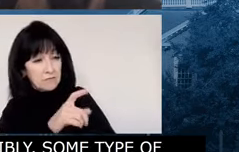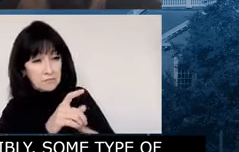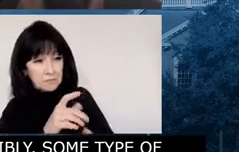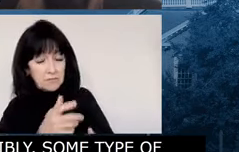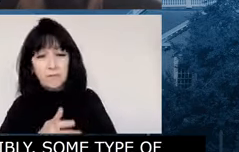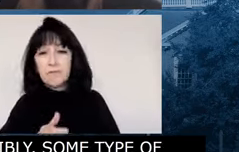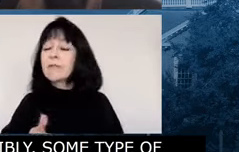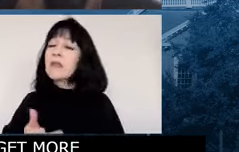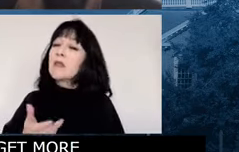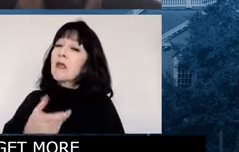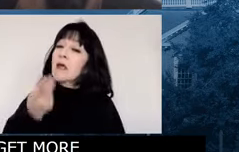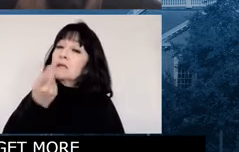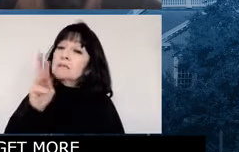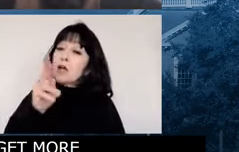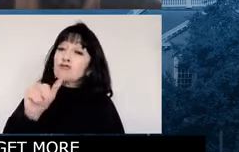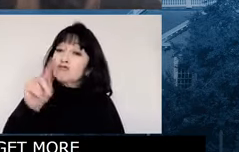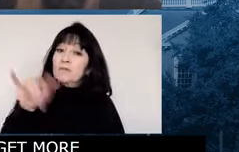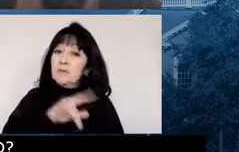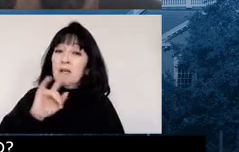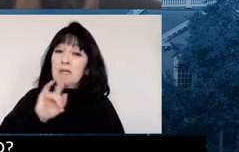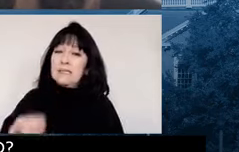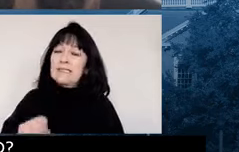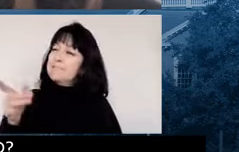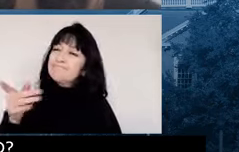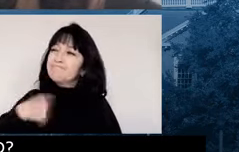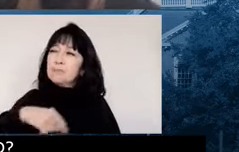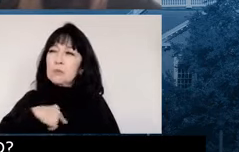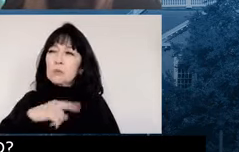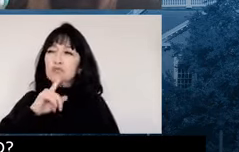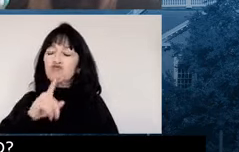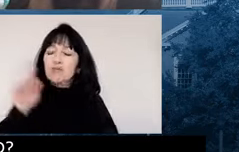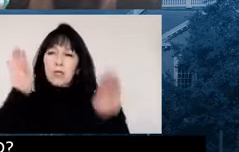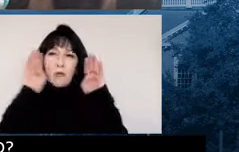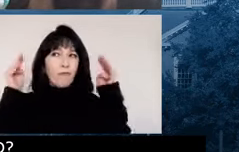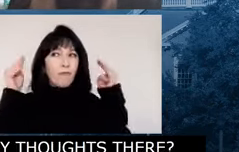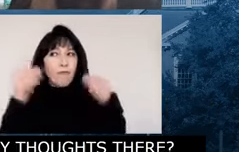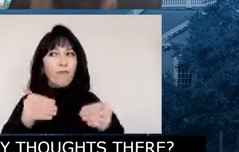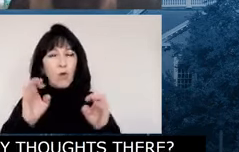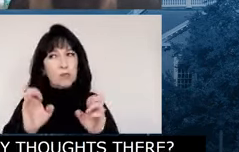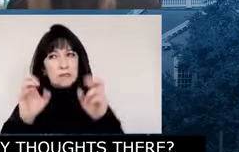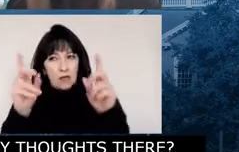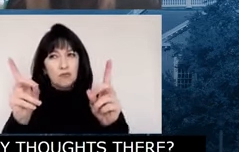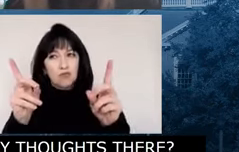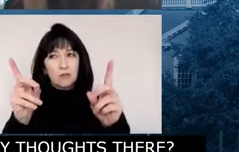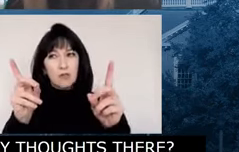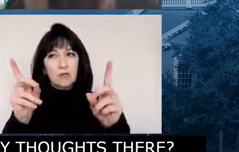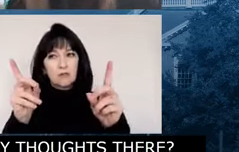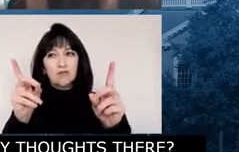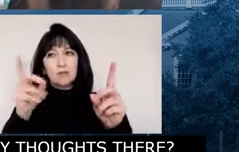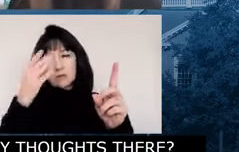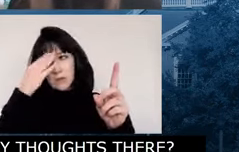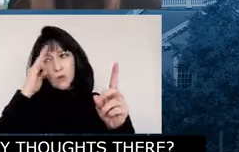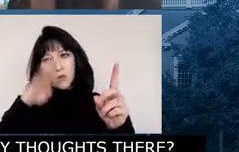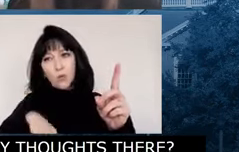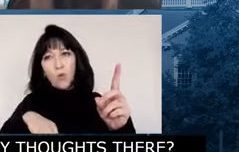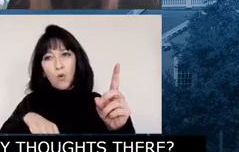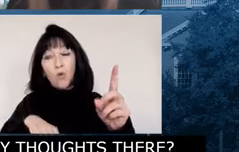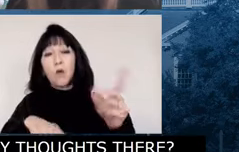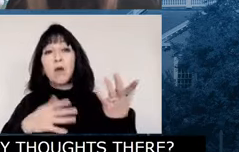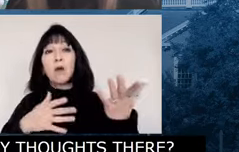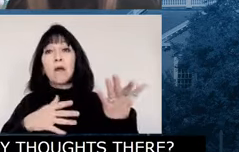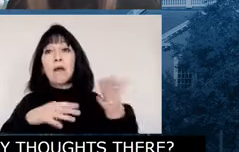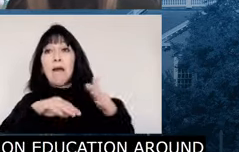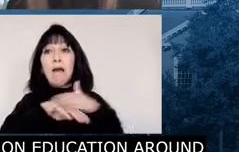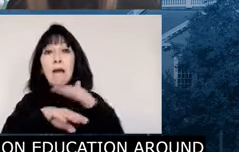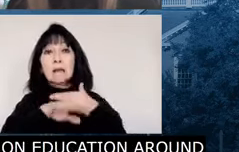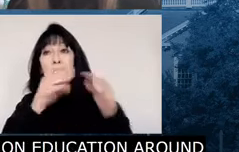Yeah, we're really focused on education around the vaccine. We know that it should not be a